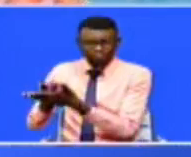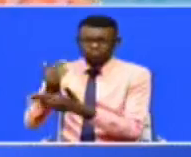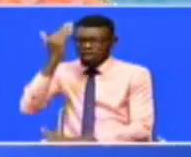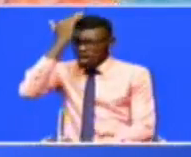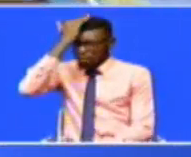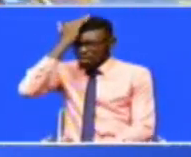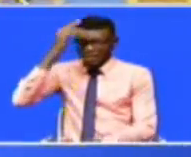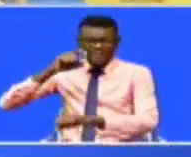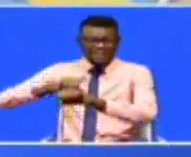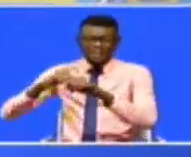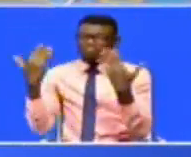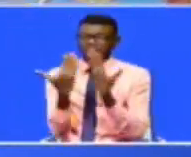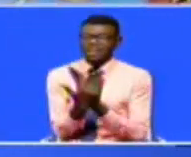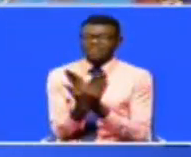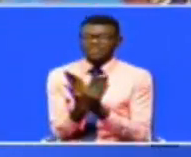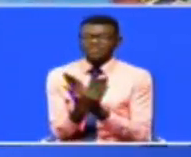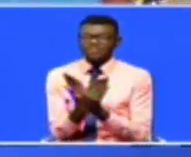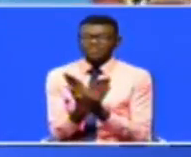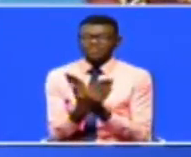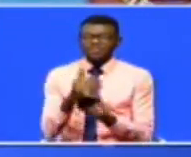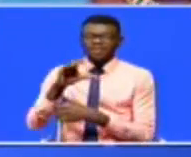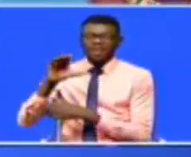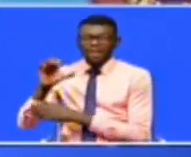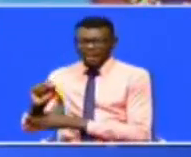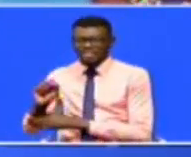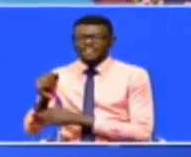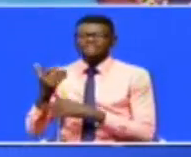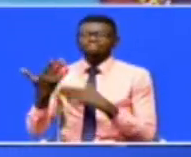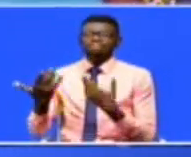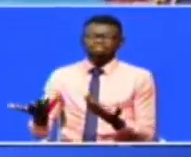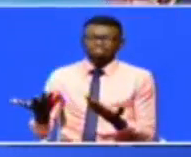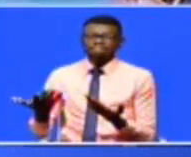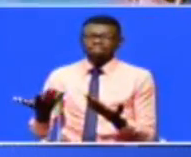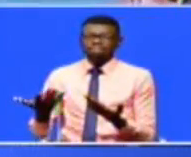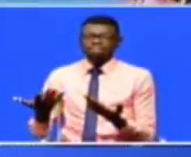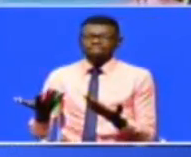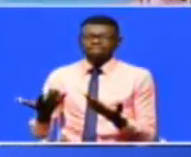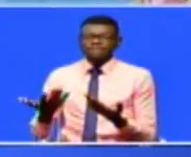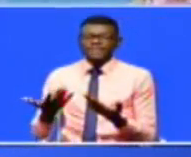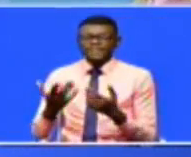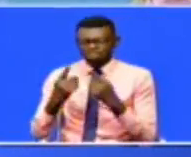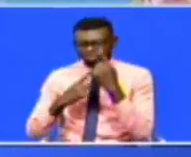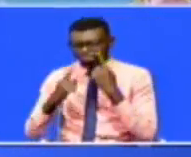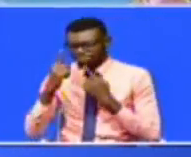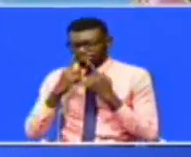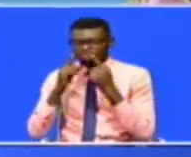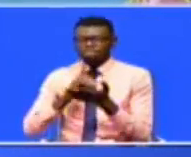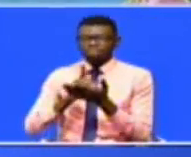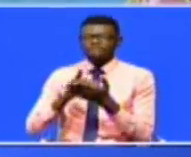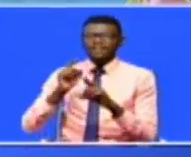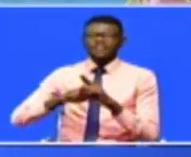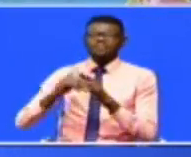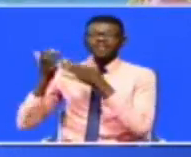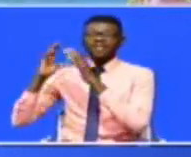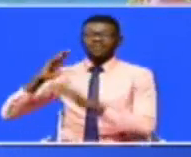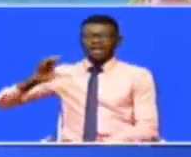Monday night. The health CS led other Kenyans in mourning the medic while on a tour in Kilifi County. The Kenya Medical